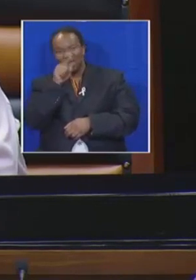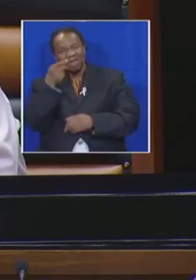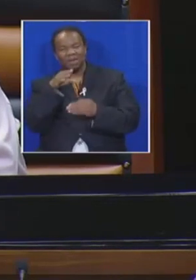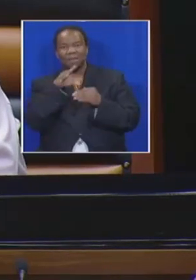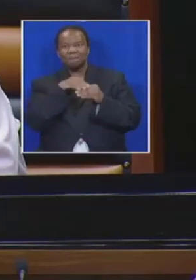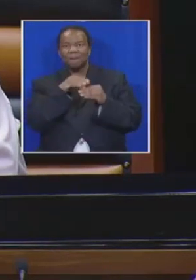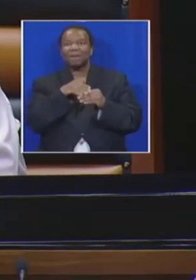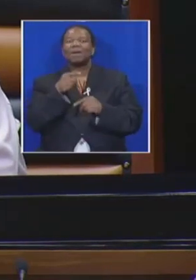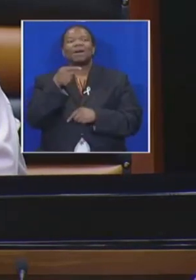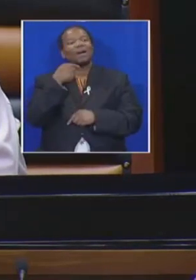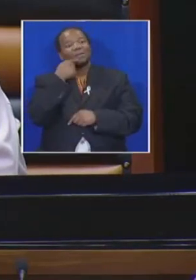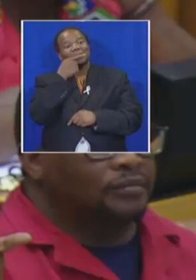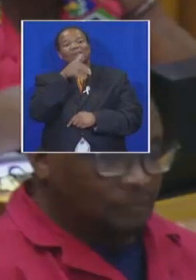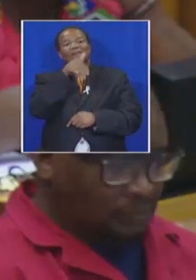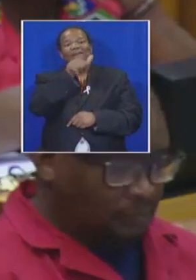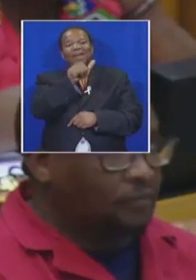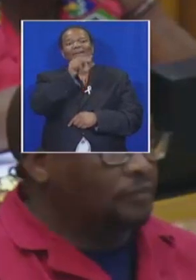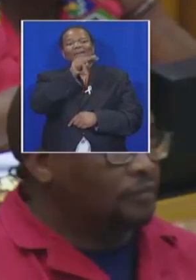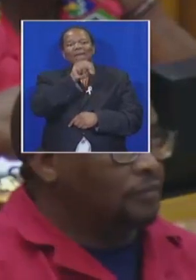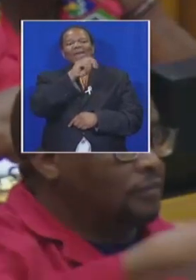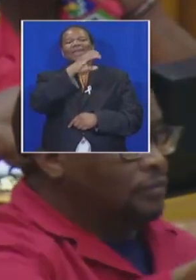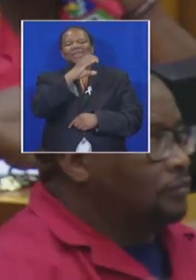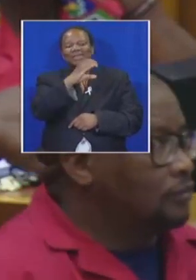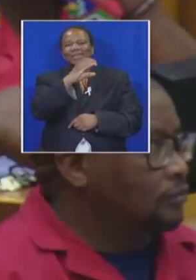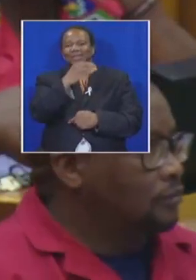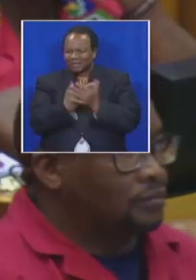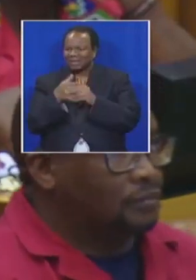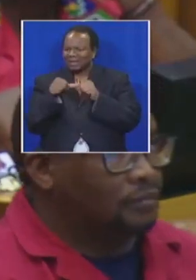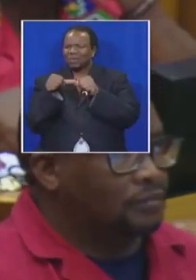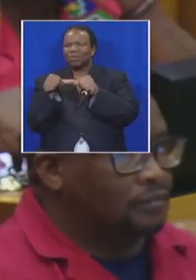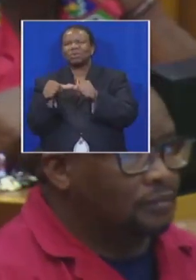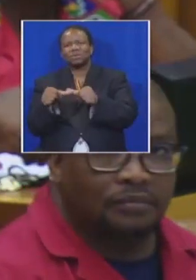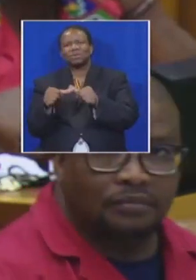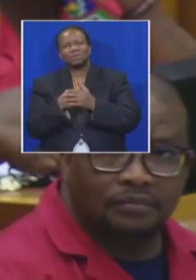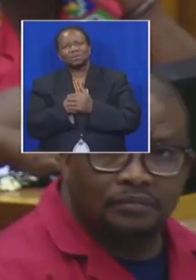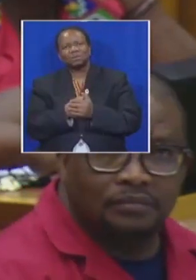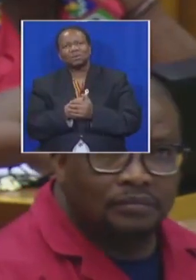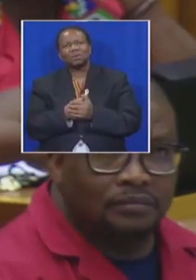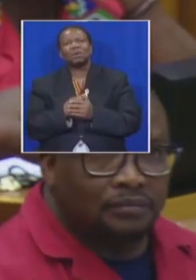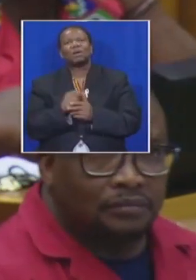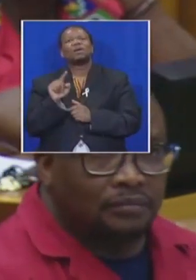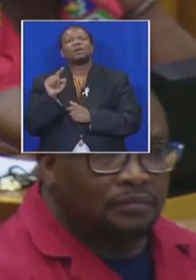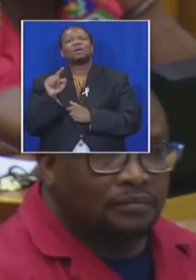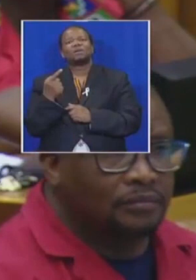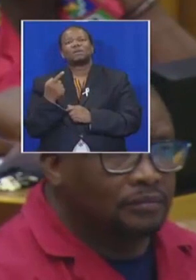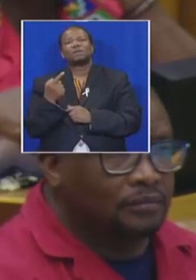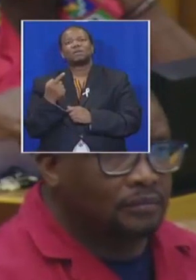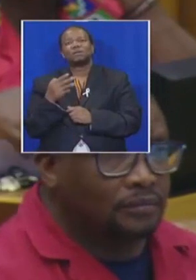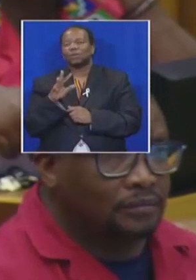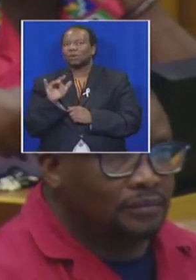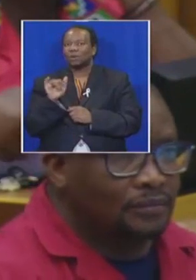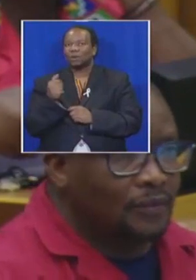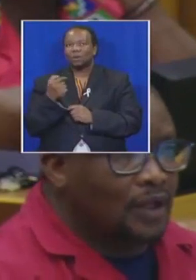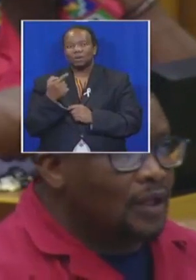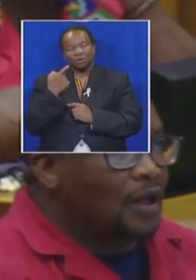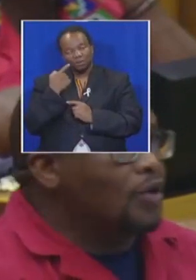the ANC. Now, if I may continue. Okay, continue. despite We'll check that. overwhelming We will evidence check South that. Africa We will cannot check that. afford